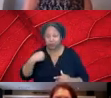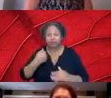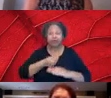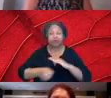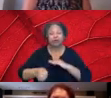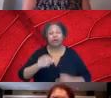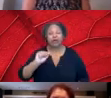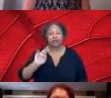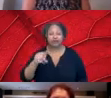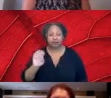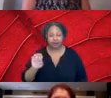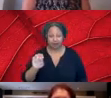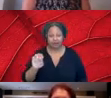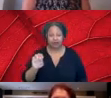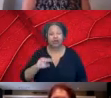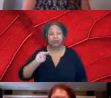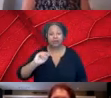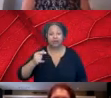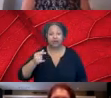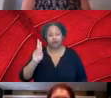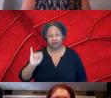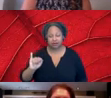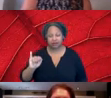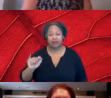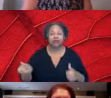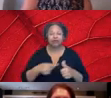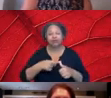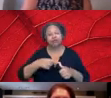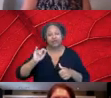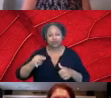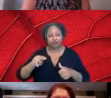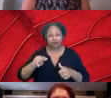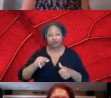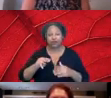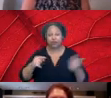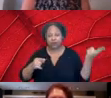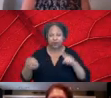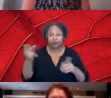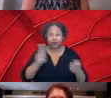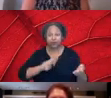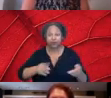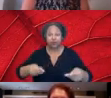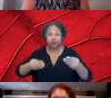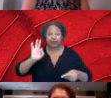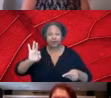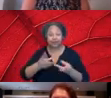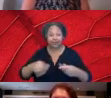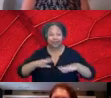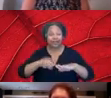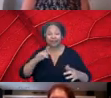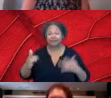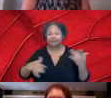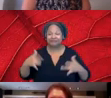of Mattagami First Nation in Treaty 9 territory. I'm happy to be here today to share about this new award.